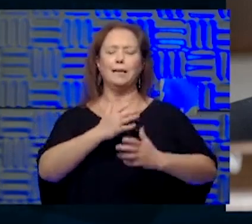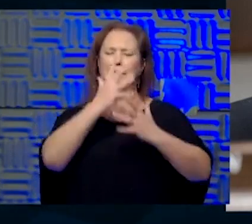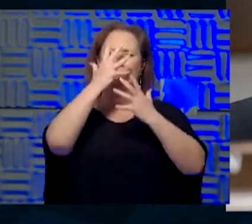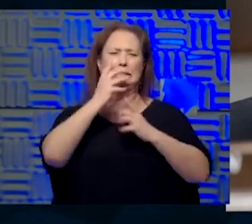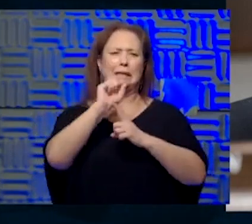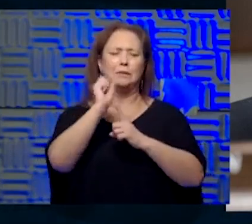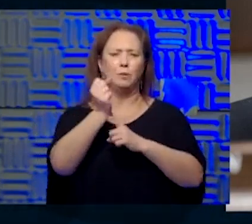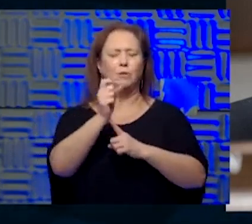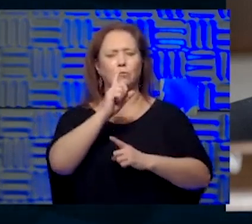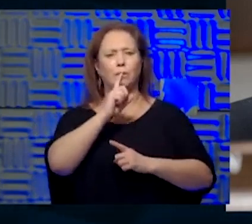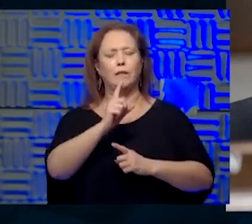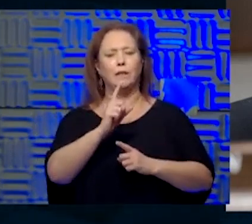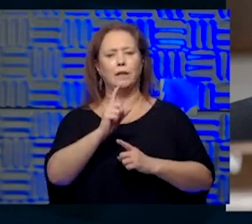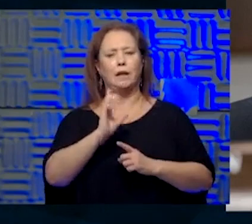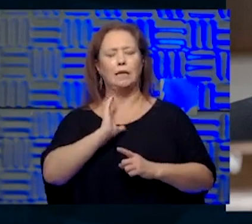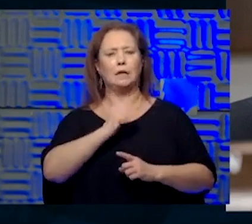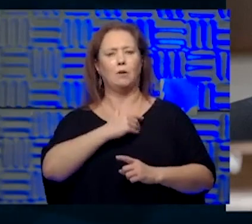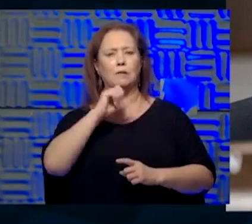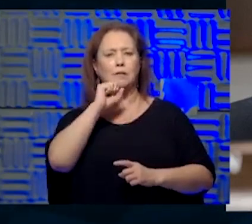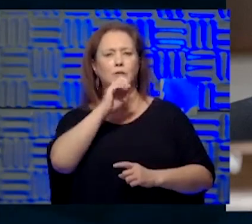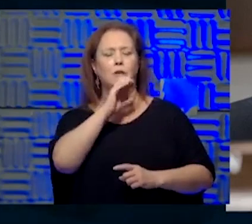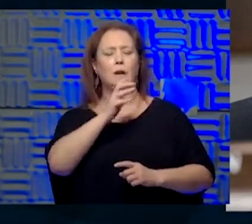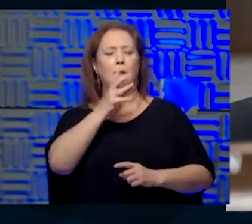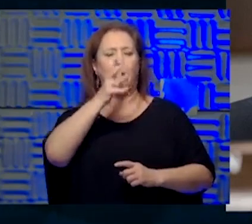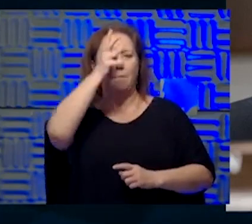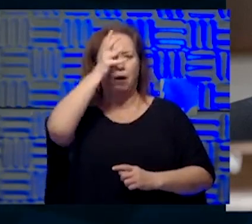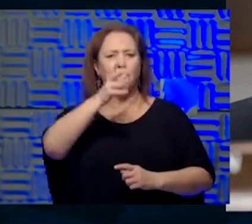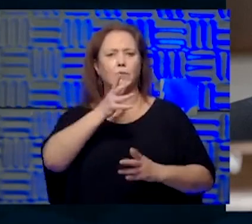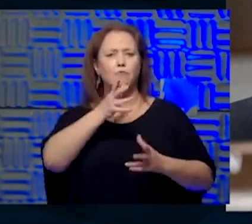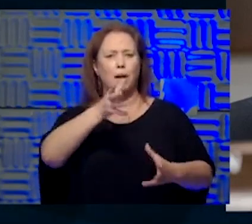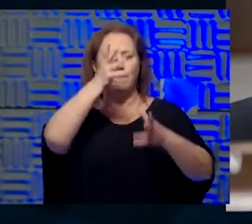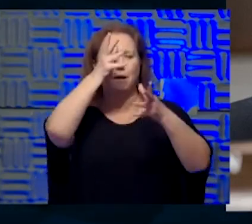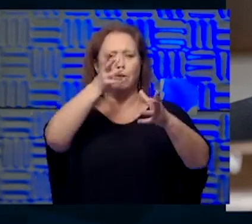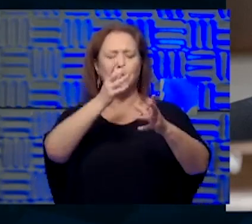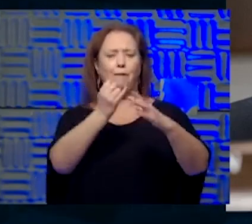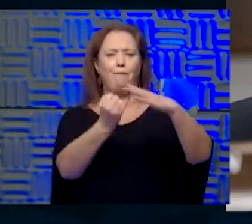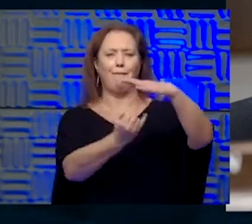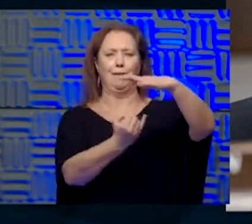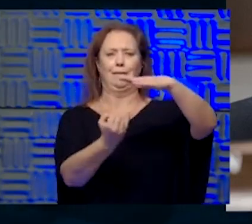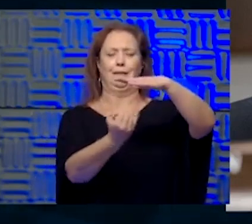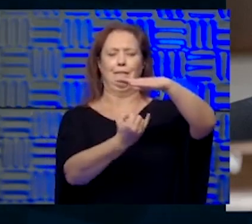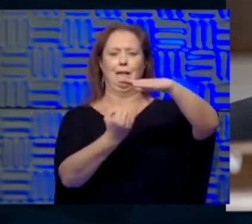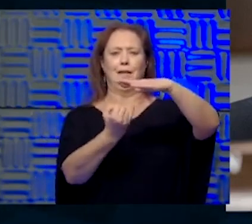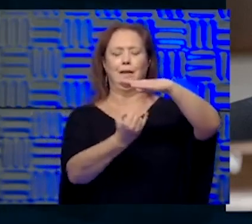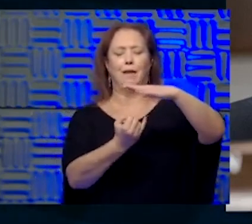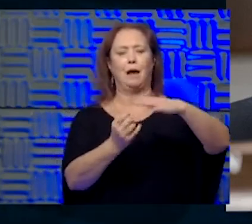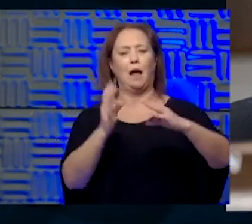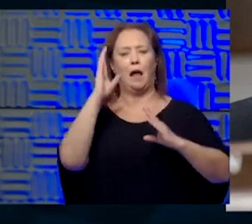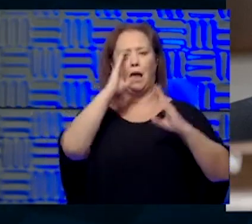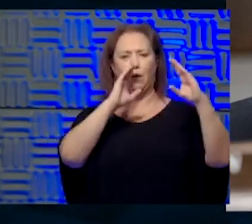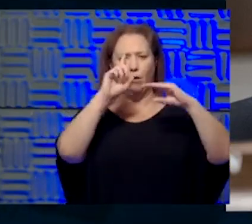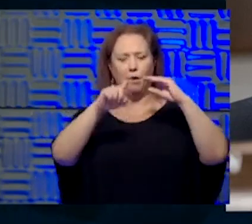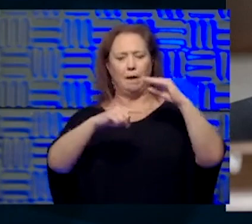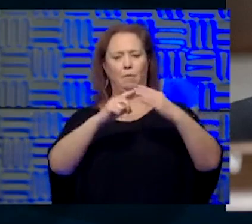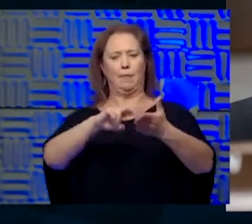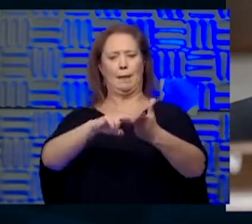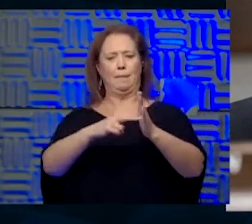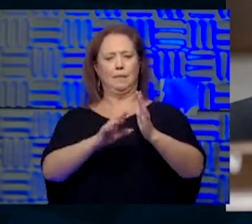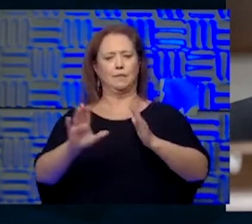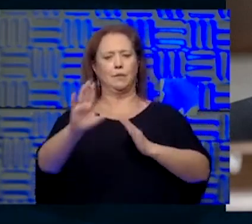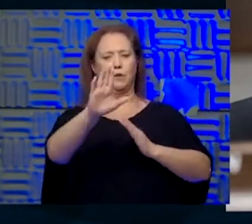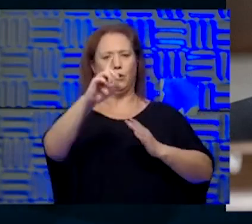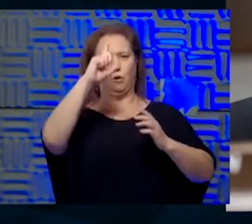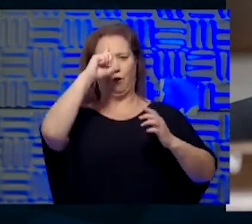circumstance, particularly as our seniors, our parents, grandparents are socially isolated. I worry a lot about what that means to their health